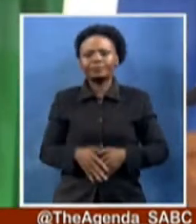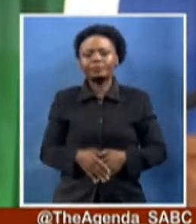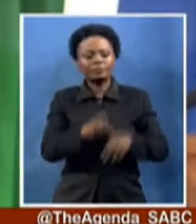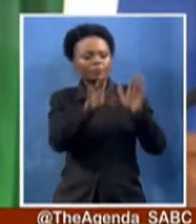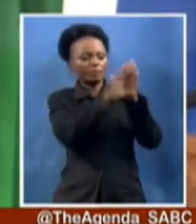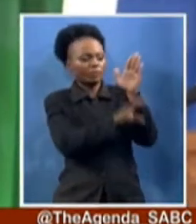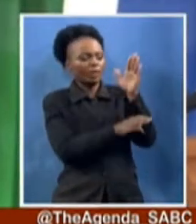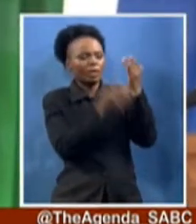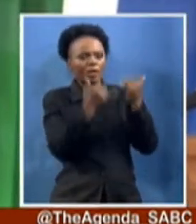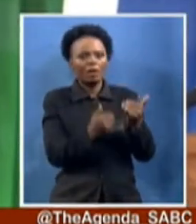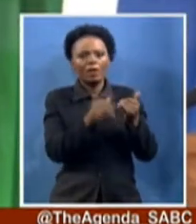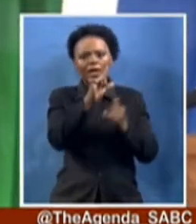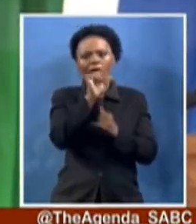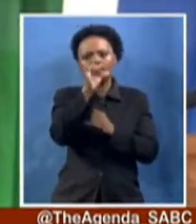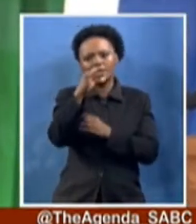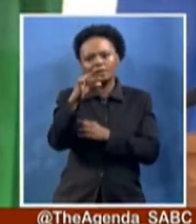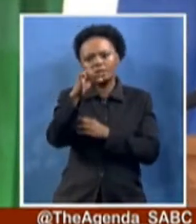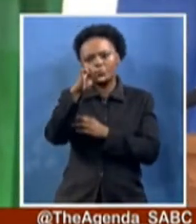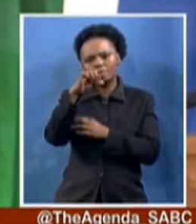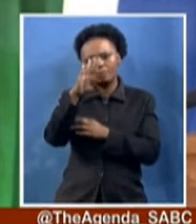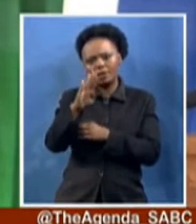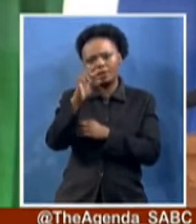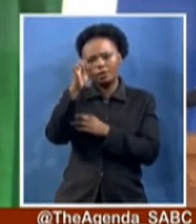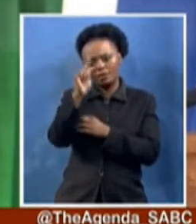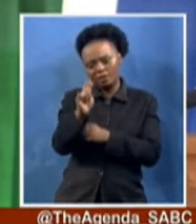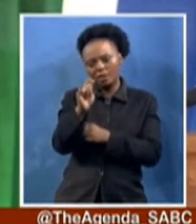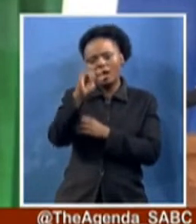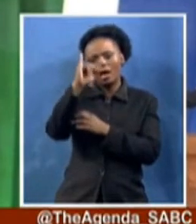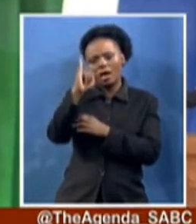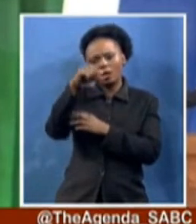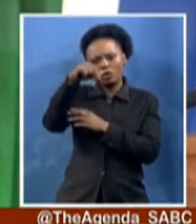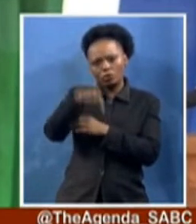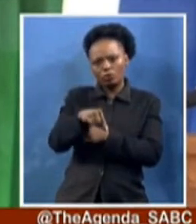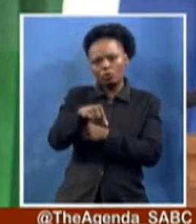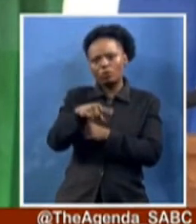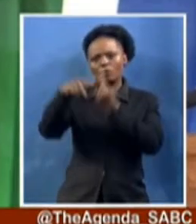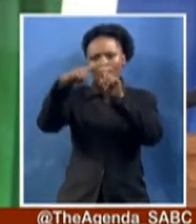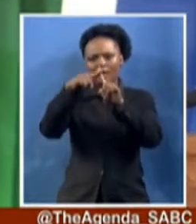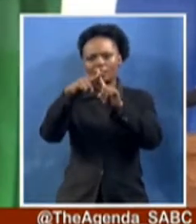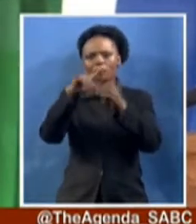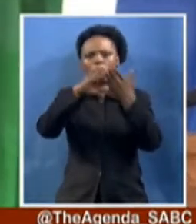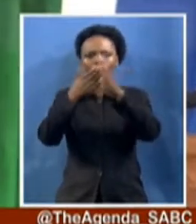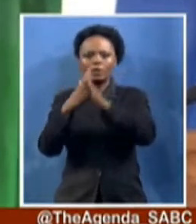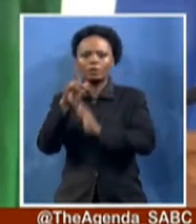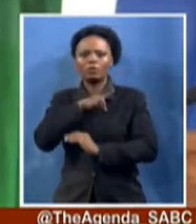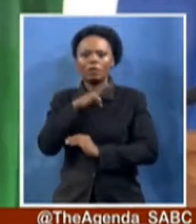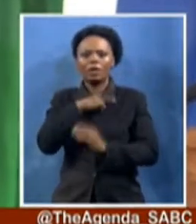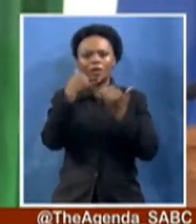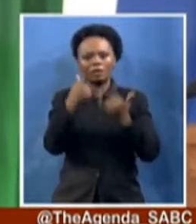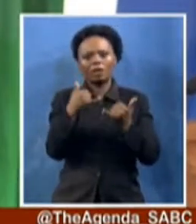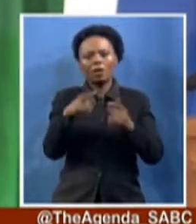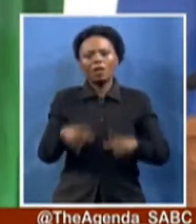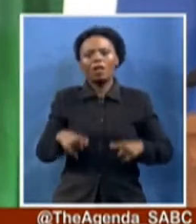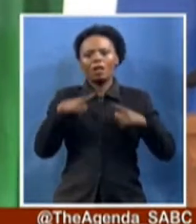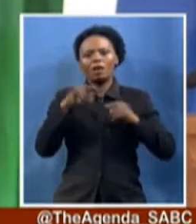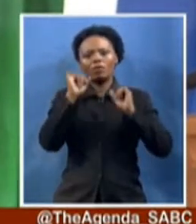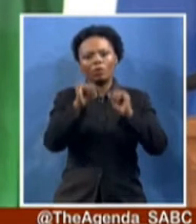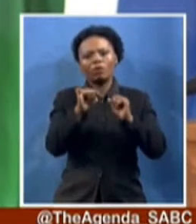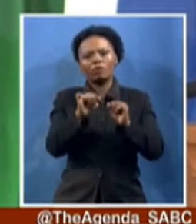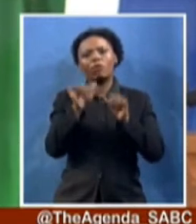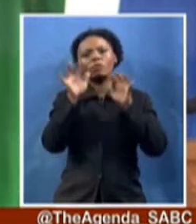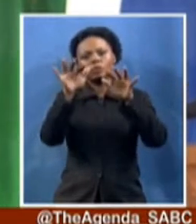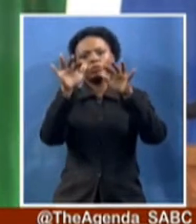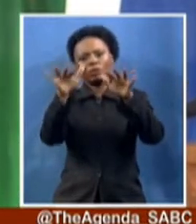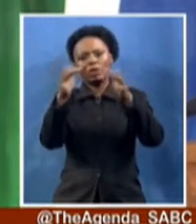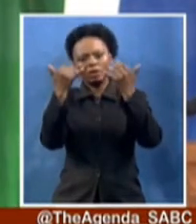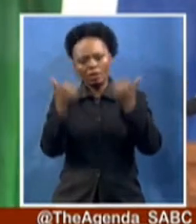LGBTQI+ community. We all must preserve the dignity and lives of all our citizens in spite of their